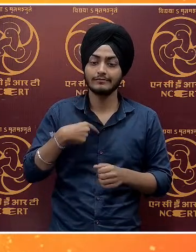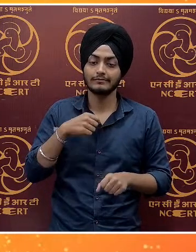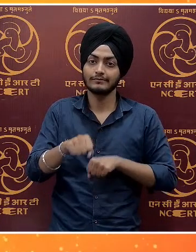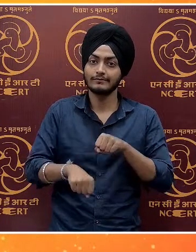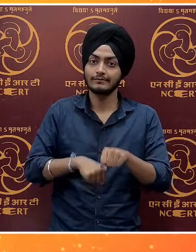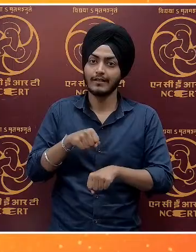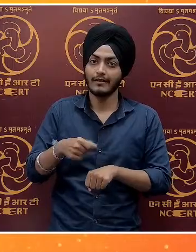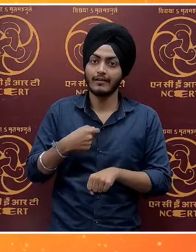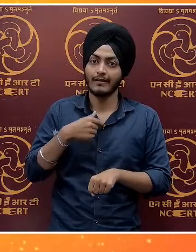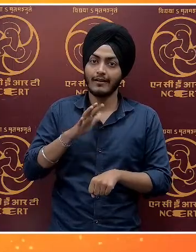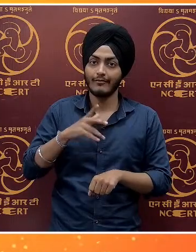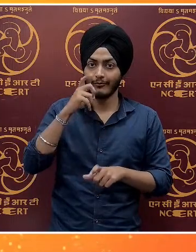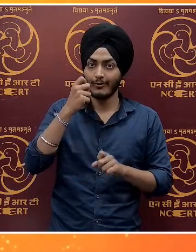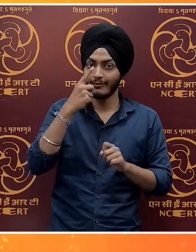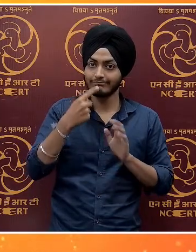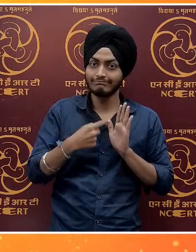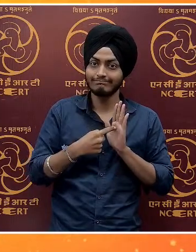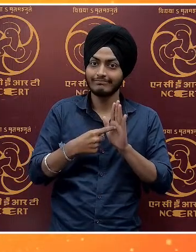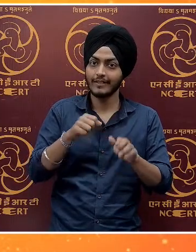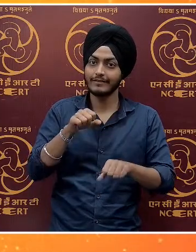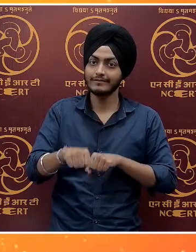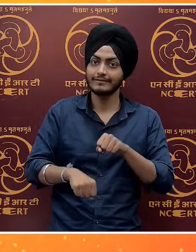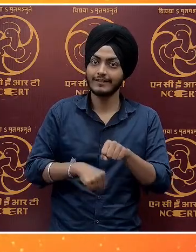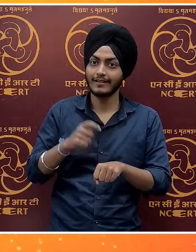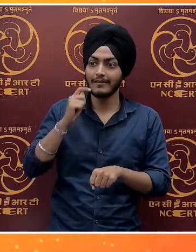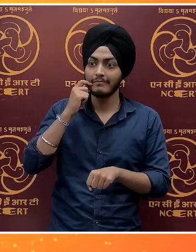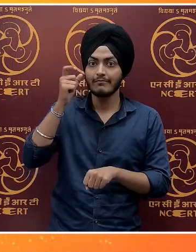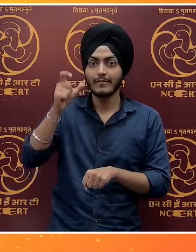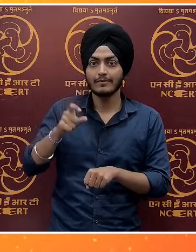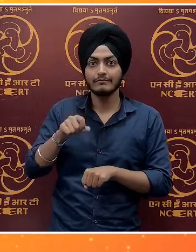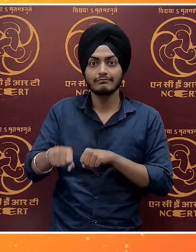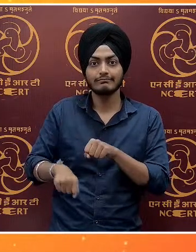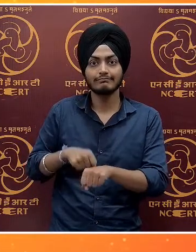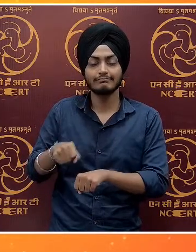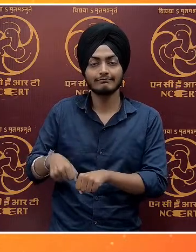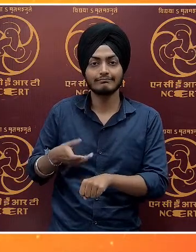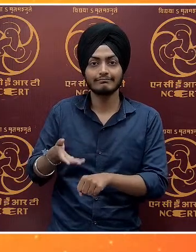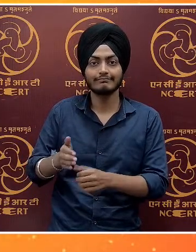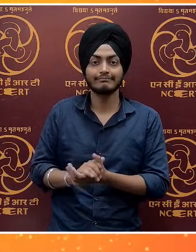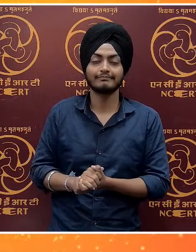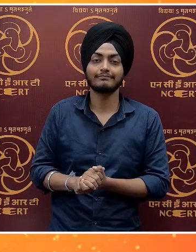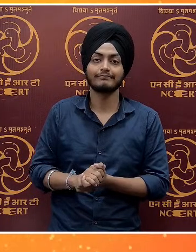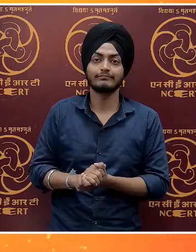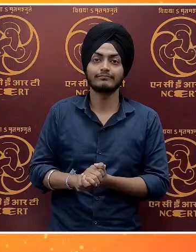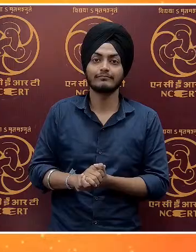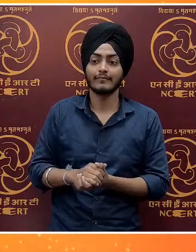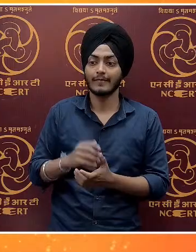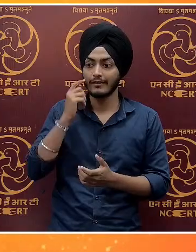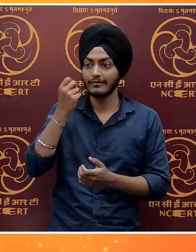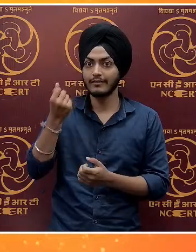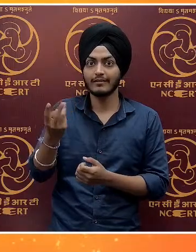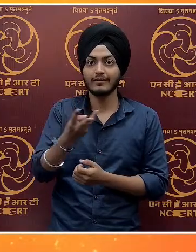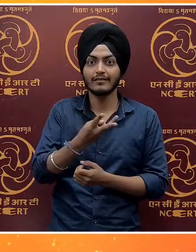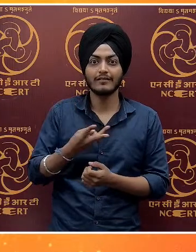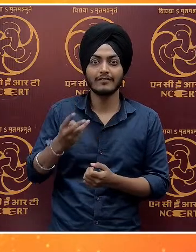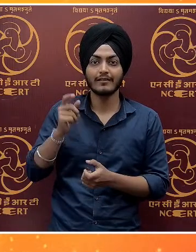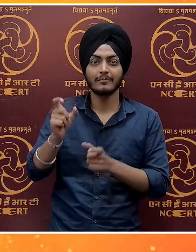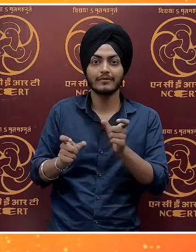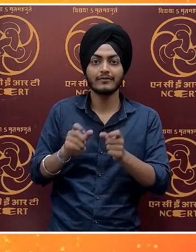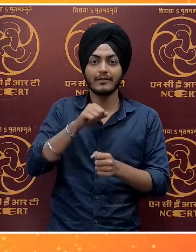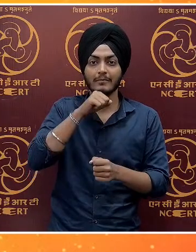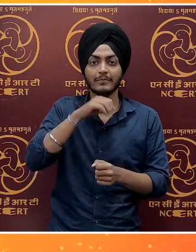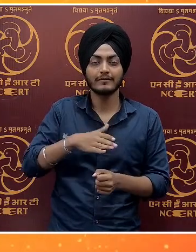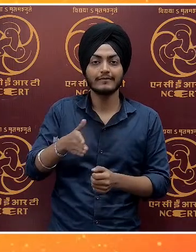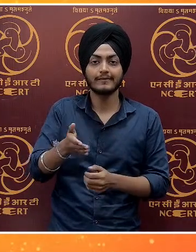Bicycle you can see in the picture. Yes. A boy is riding it. There are 3 children also.